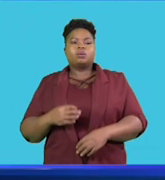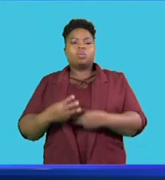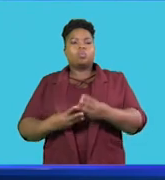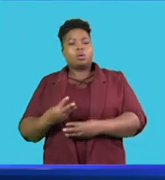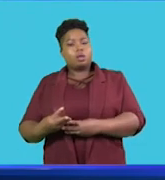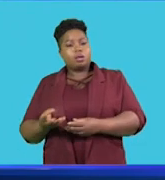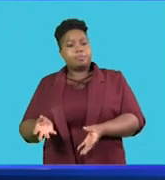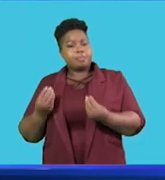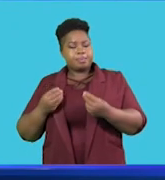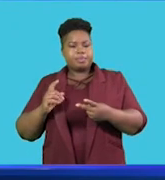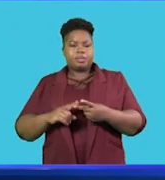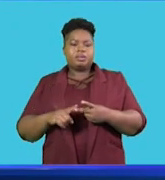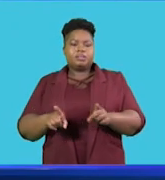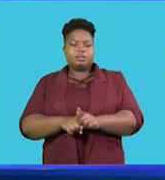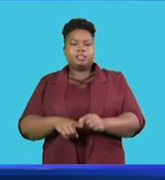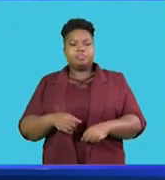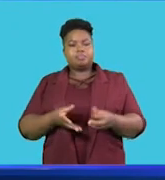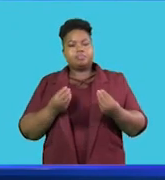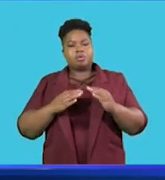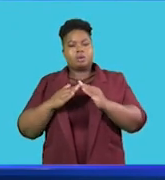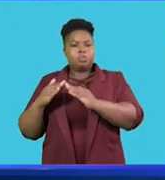mesebetsi, bosenyi esitana le phumantsho ya matlo.